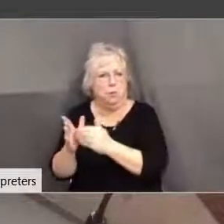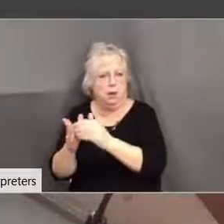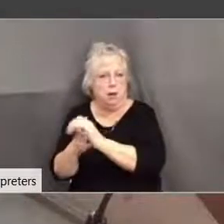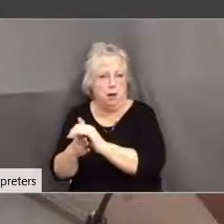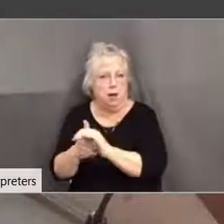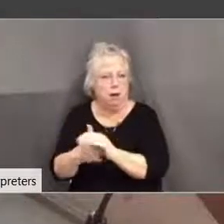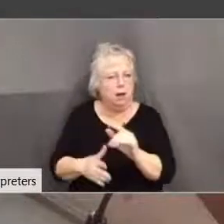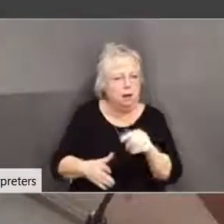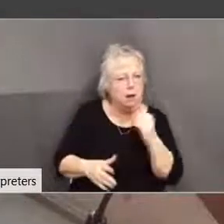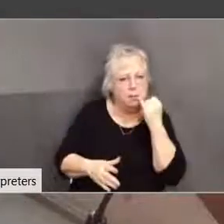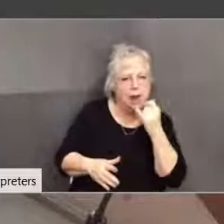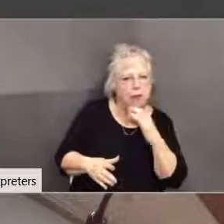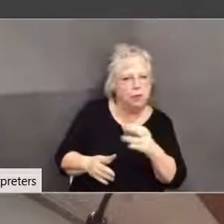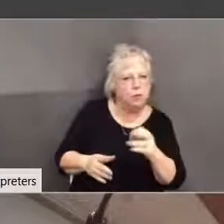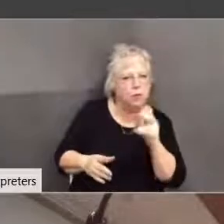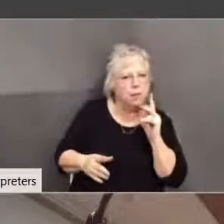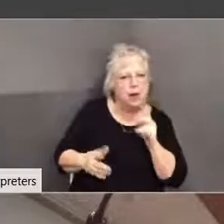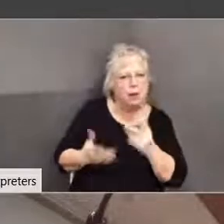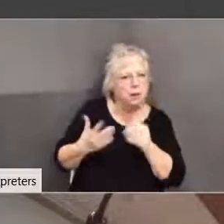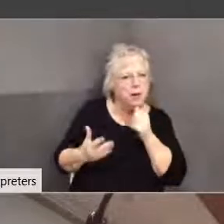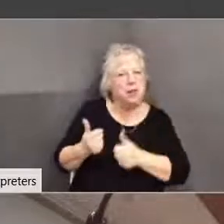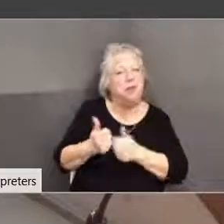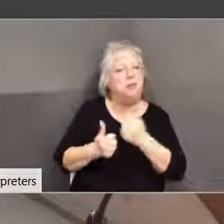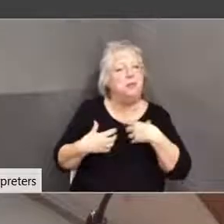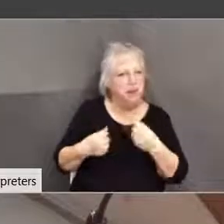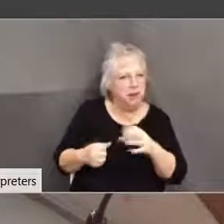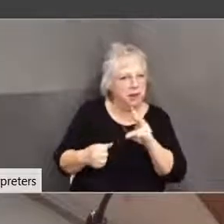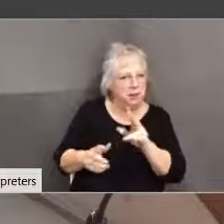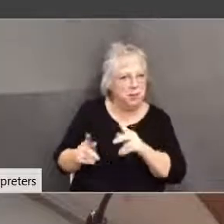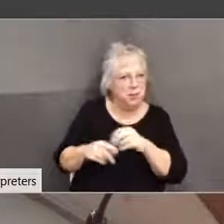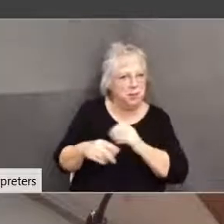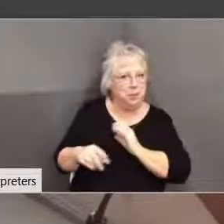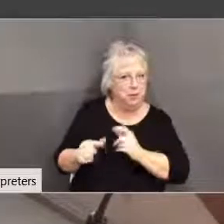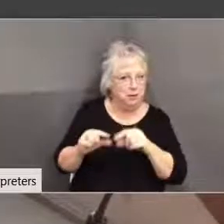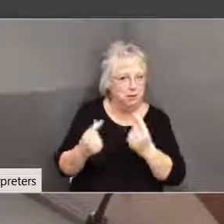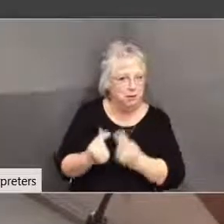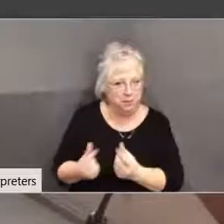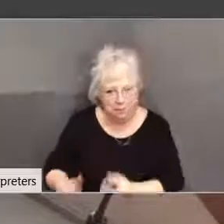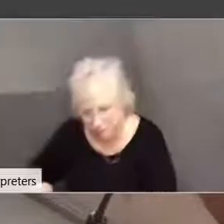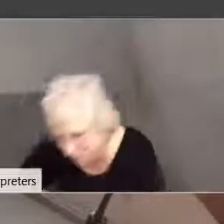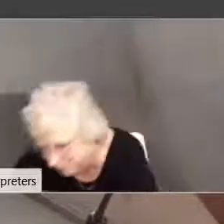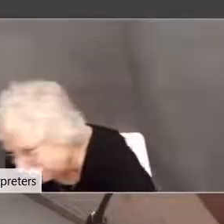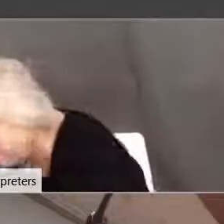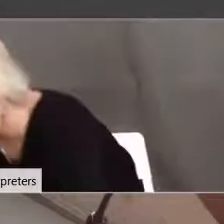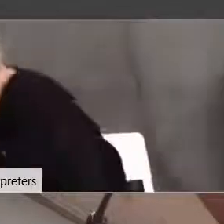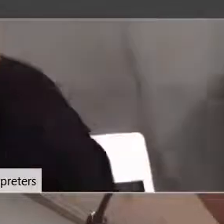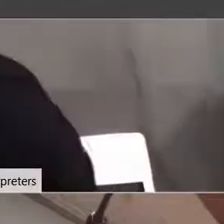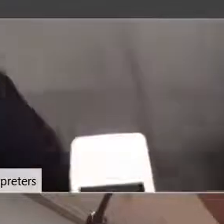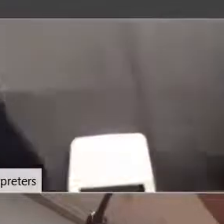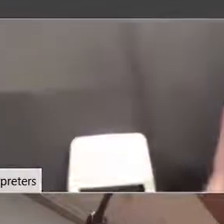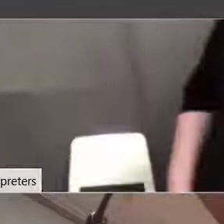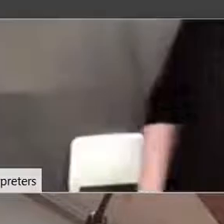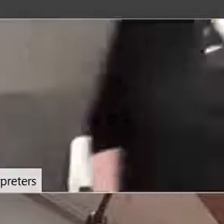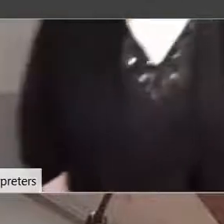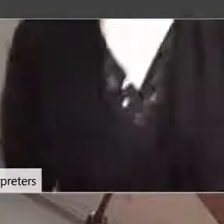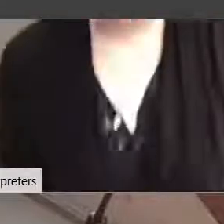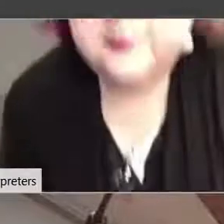group. Thanks, Dean. I agree with you 100%. Thank you, Mayor. Thank